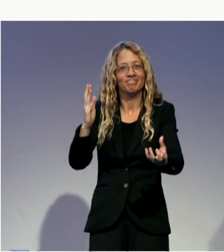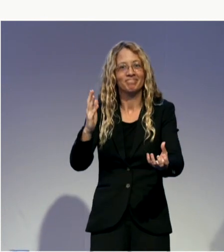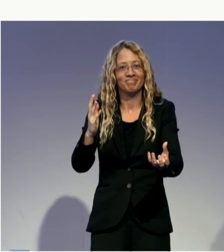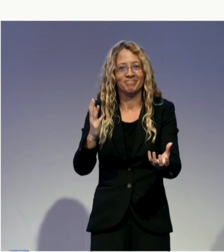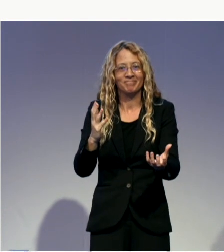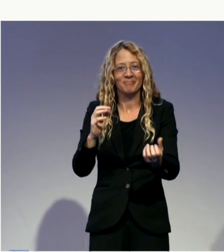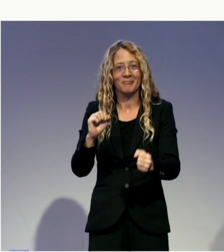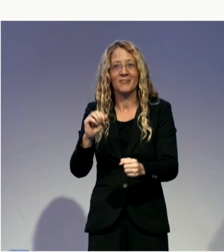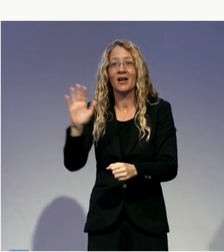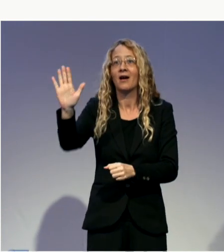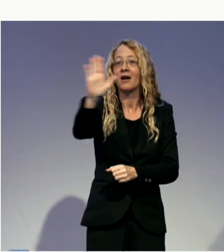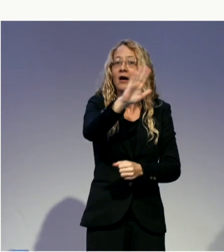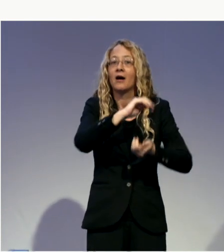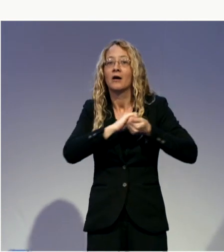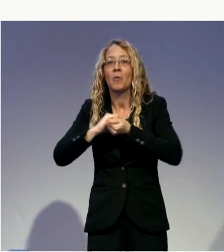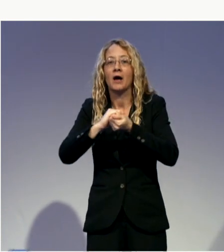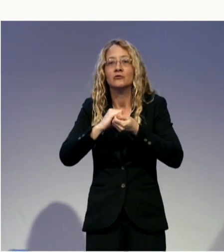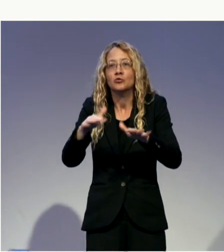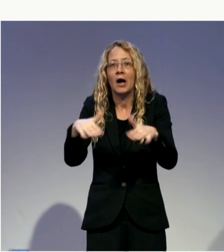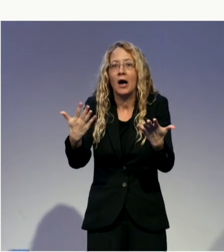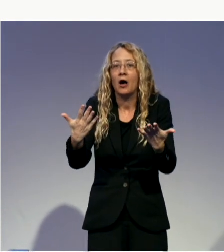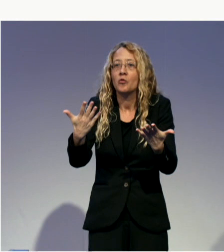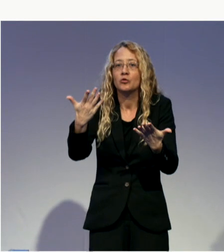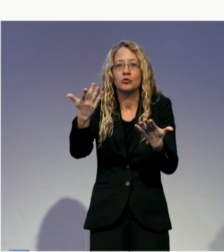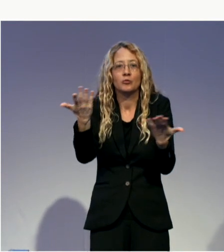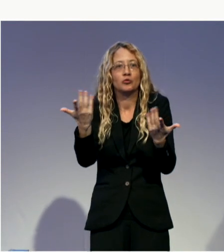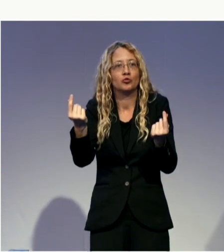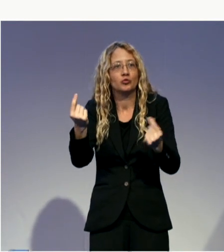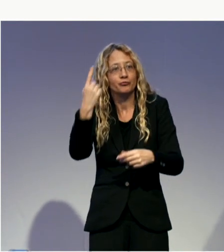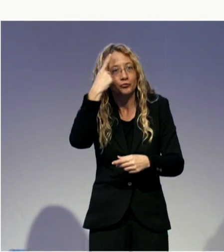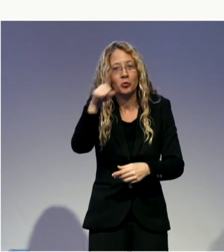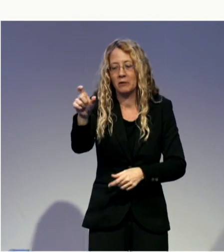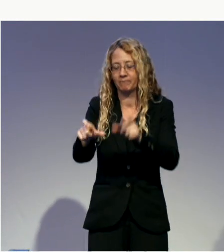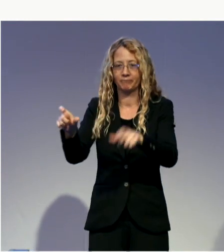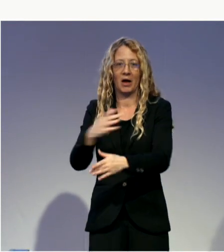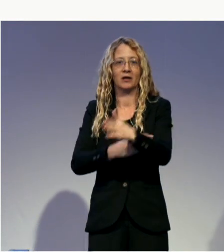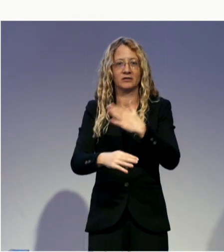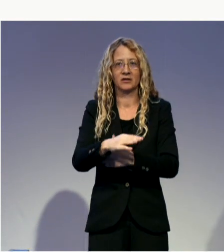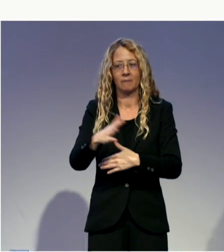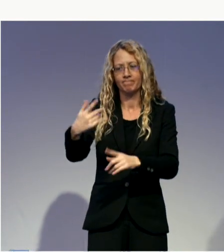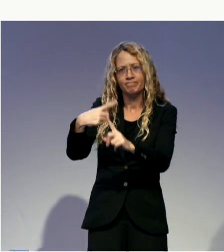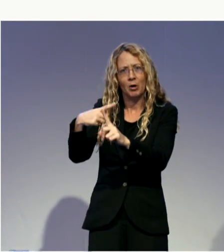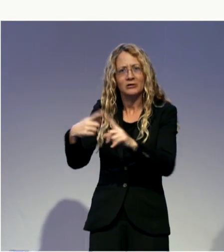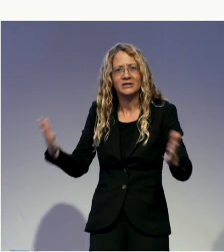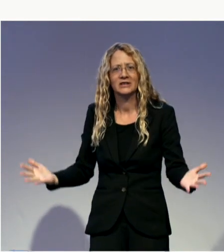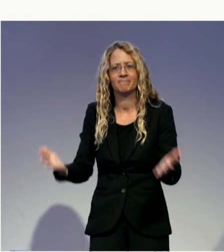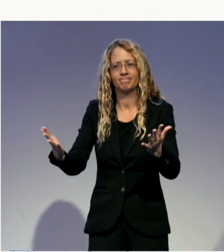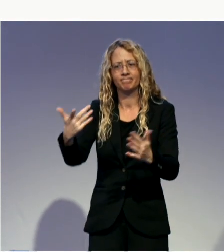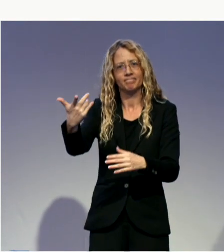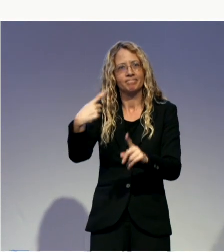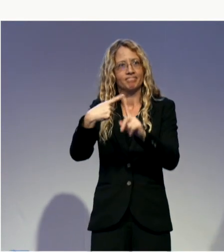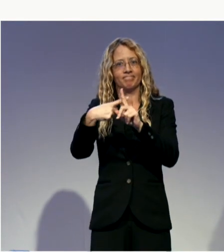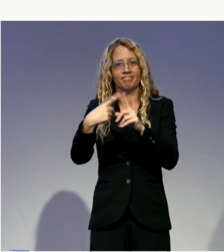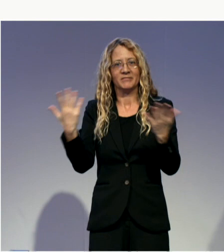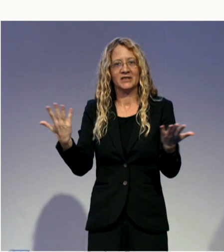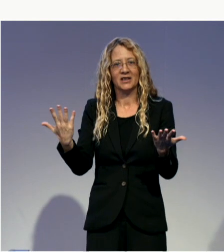for people with disabilities. And we will share it to all of you so that we can see in future how